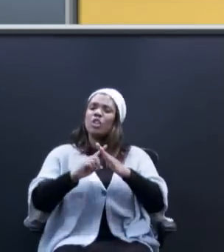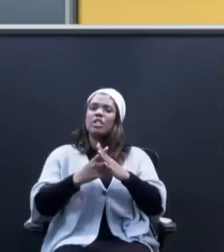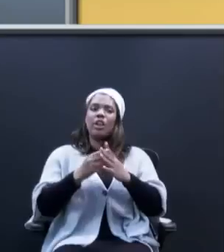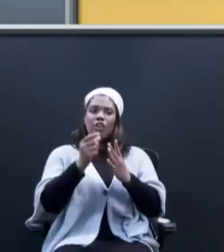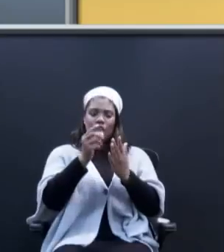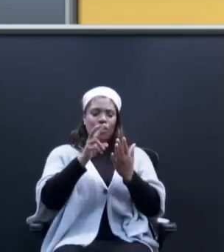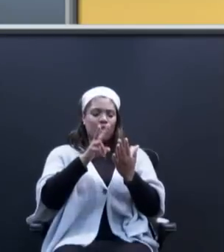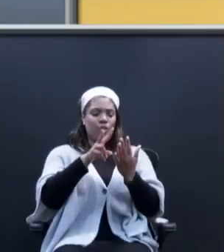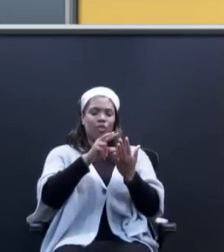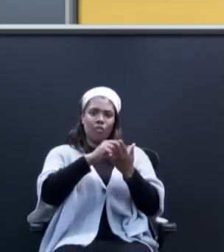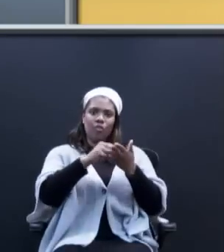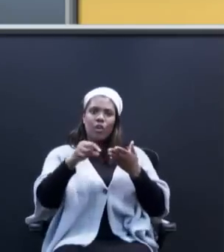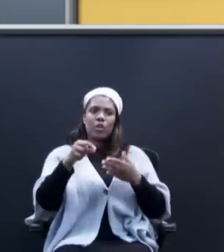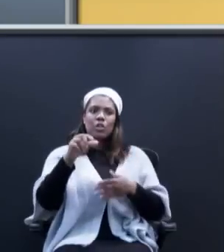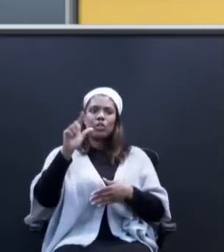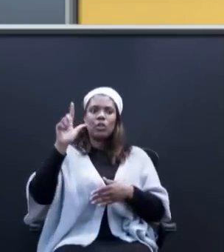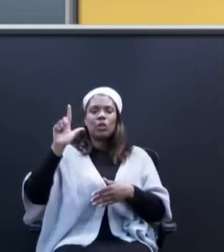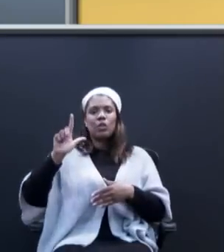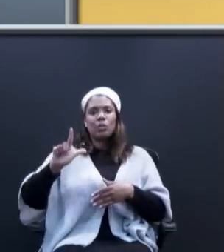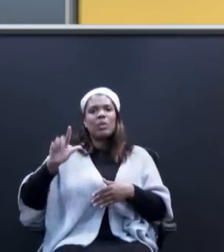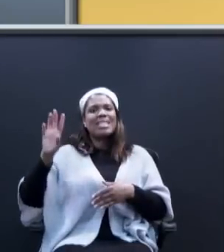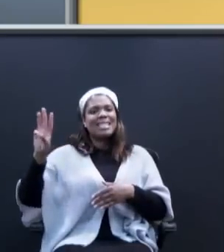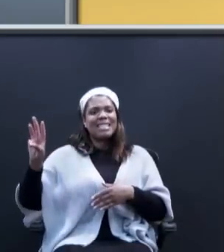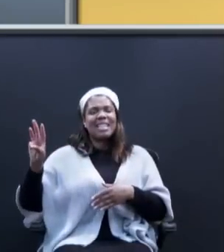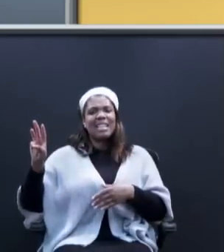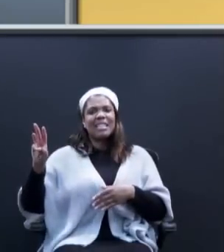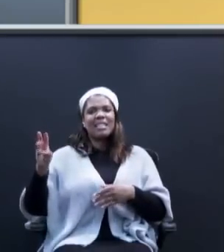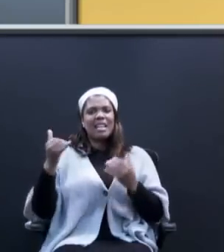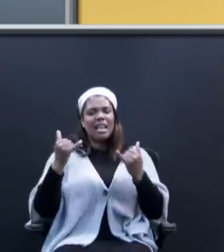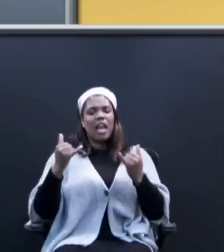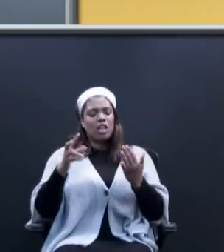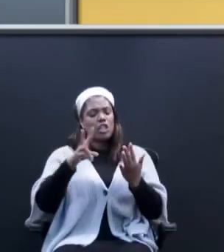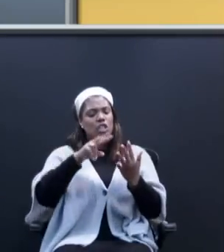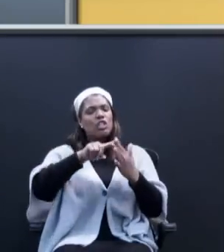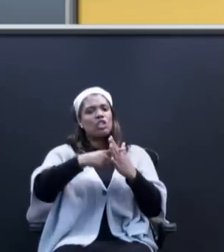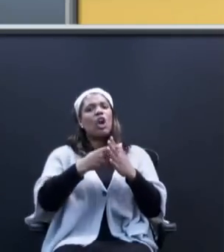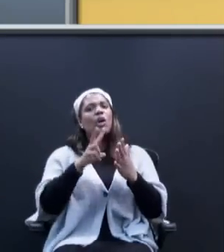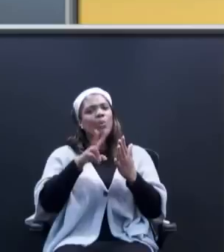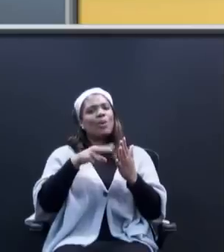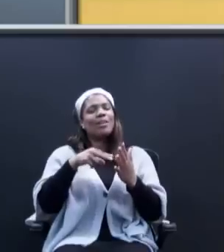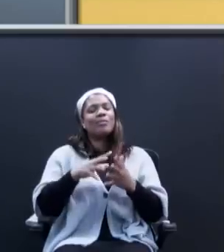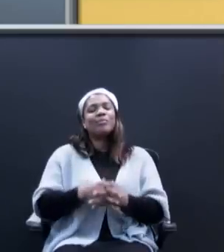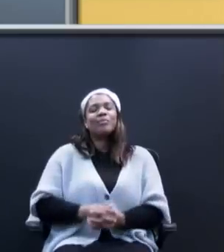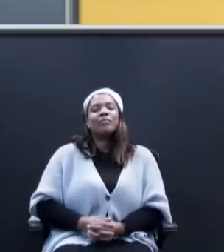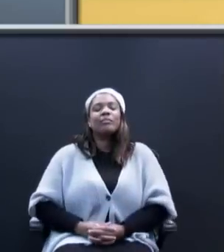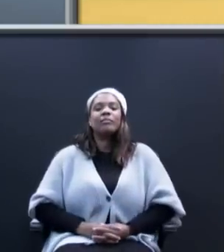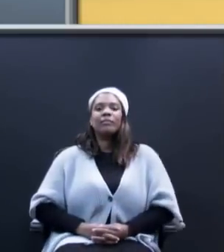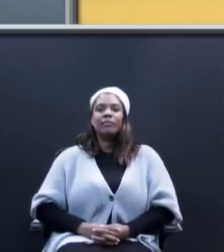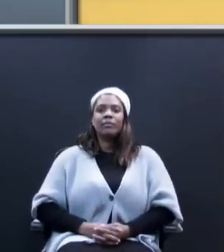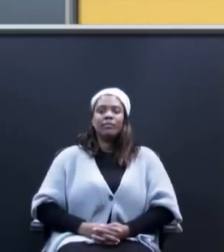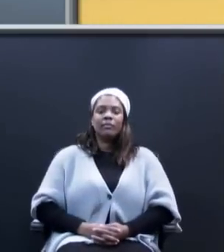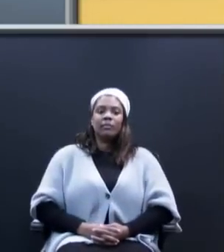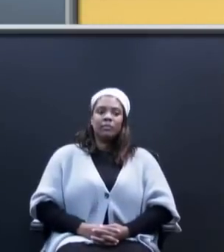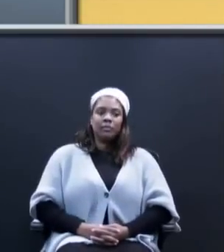23 and 26. Leviticus, the 23rd chapter, and verse 26.